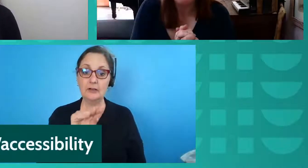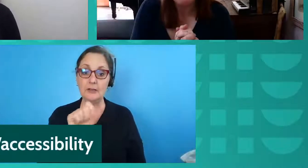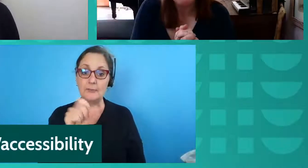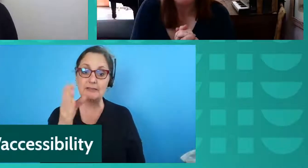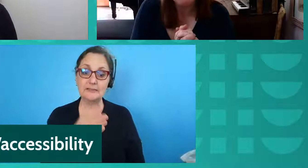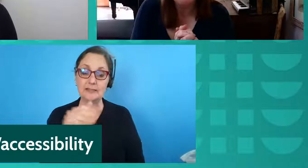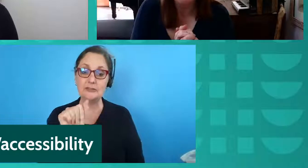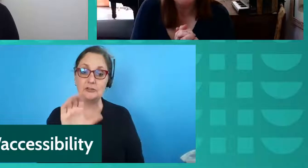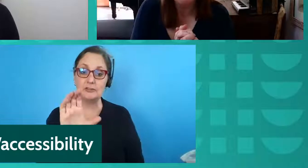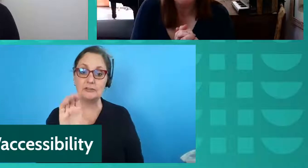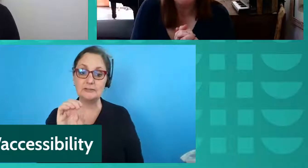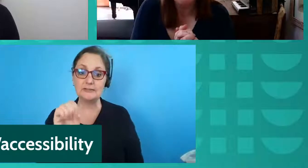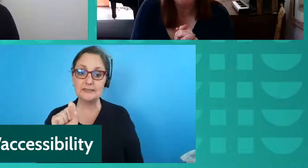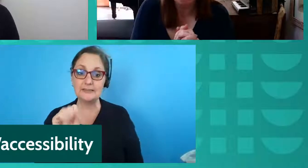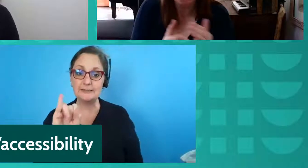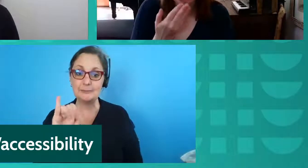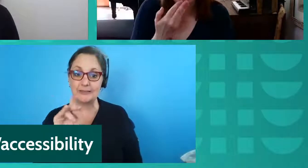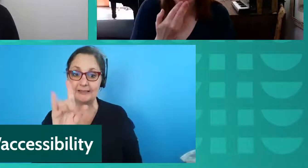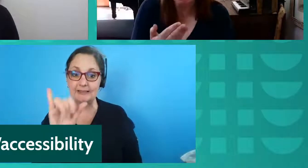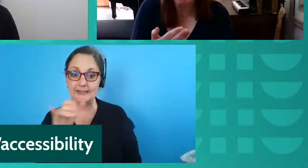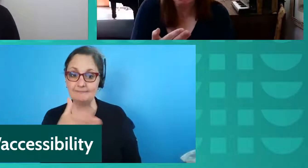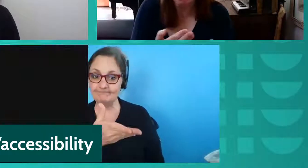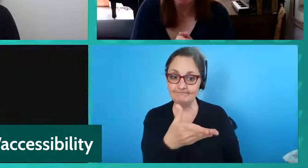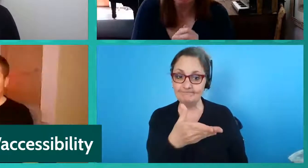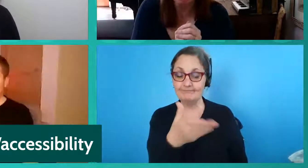aka.ms/accessibility. That's it from me.